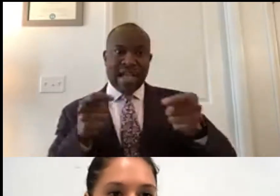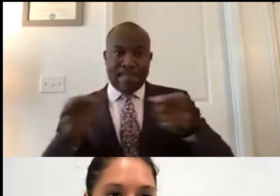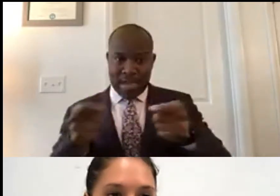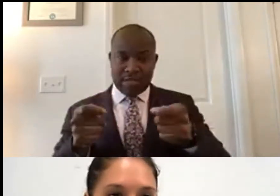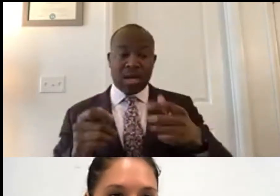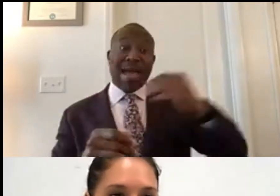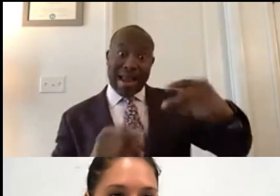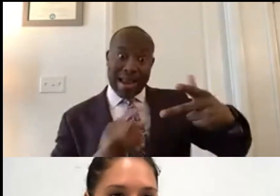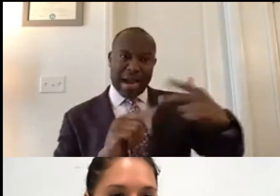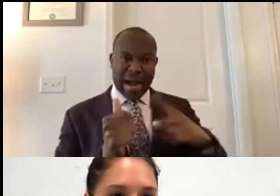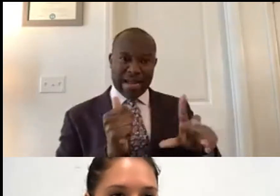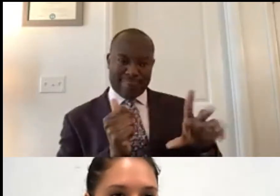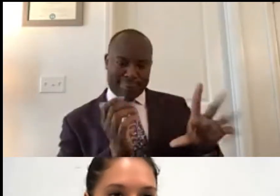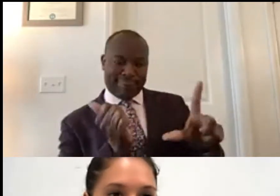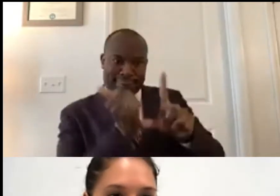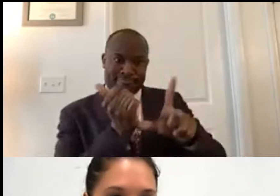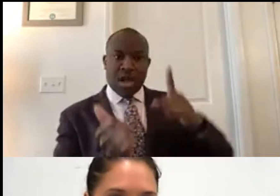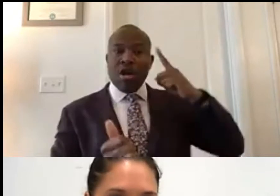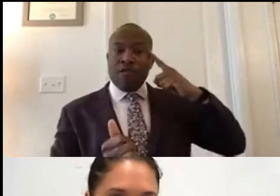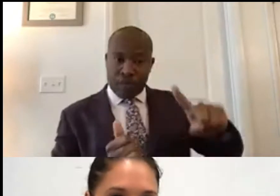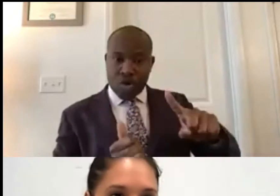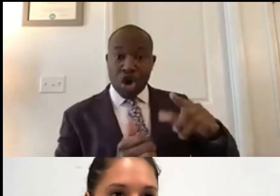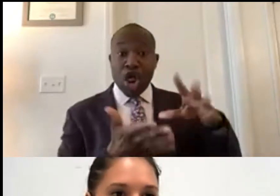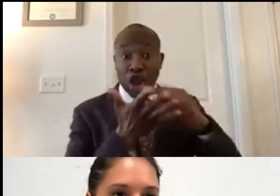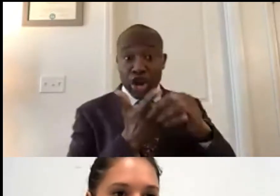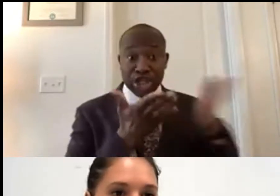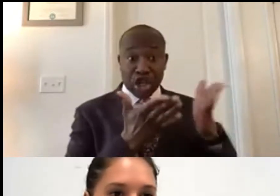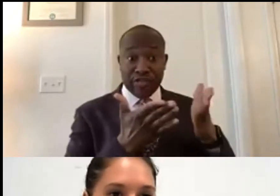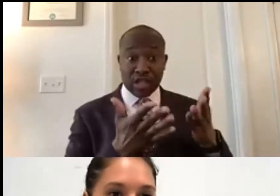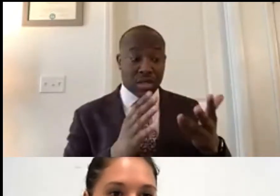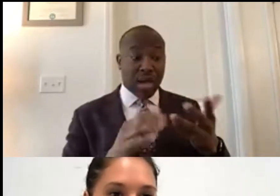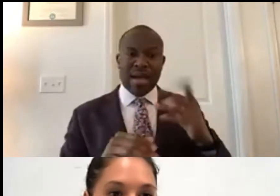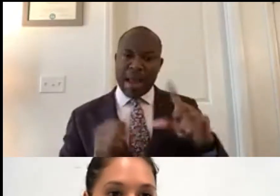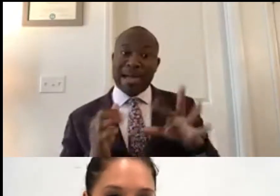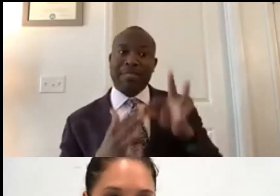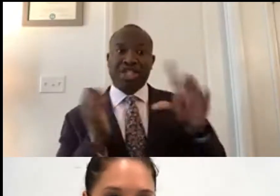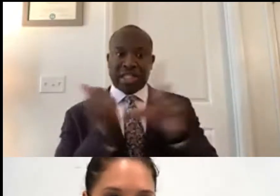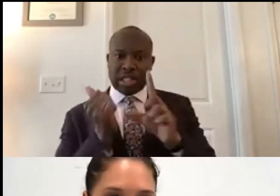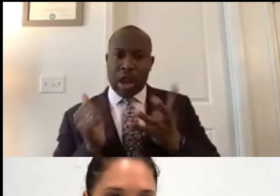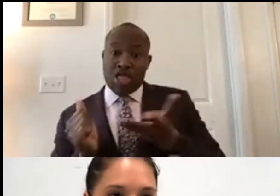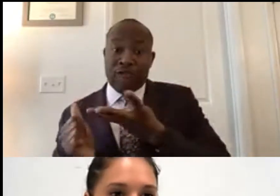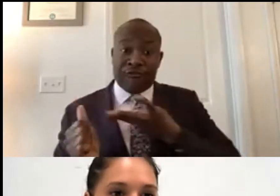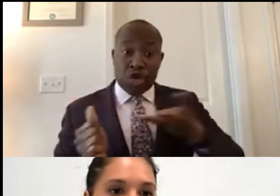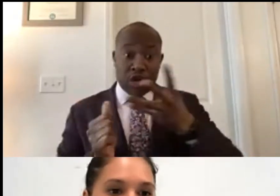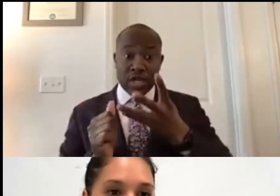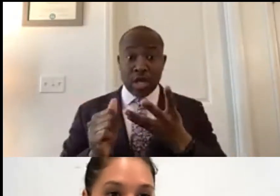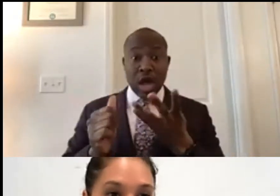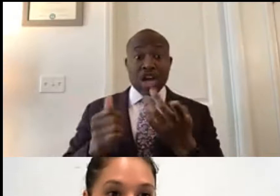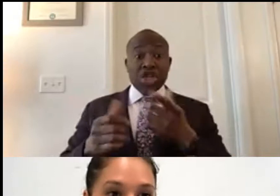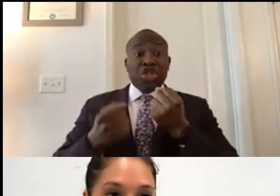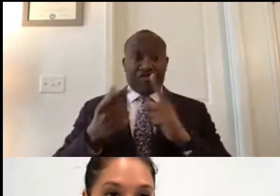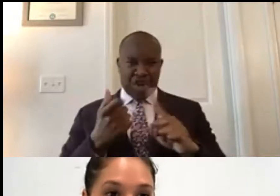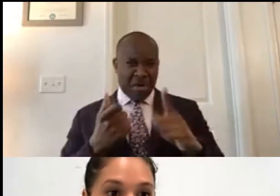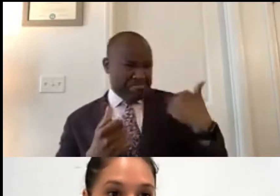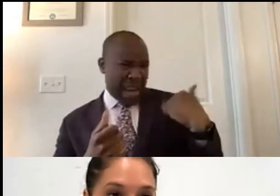an assistant for financial administration and an assistant for learning services, our special and the